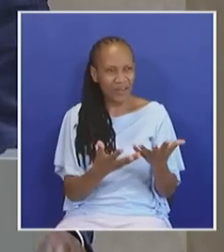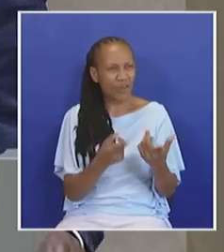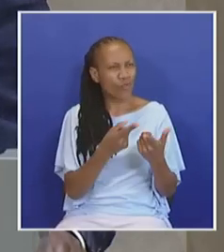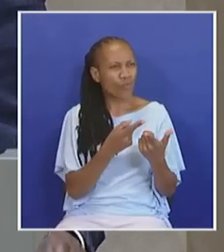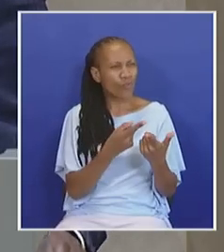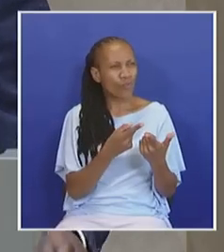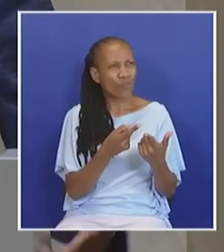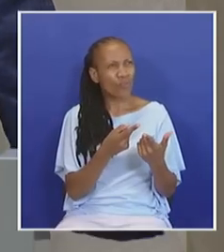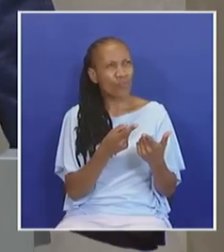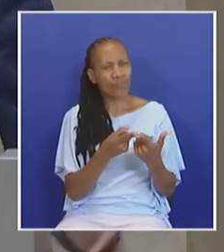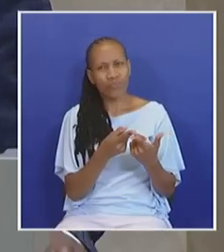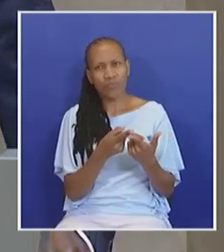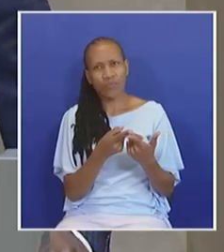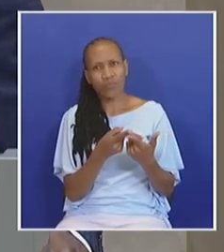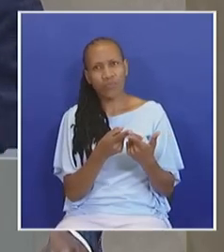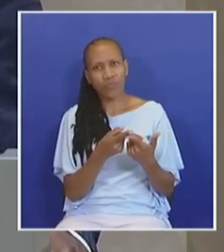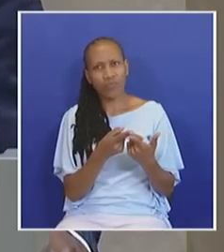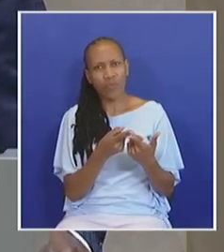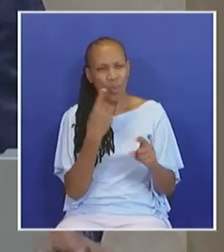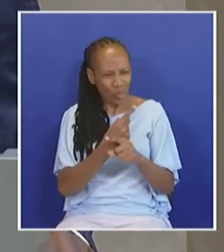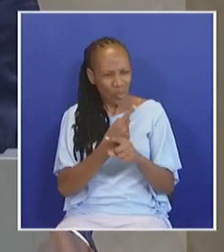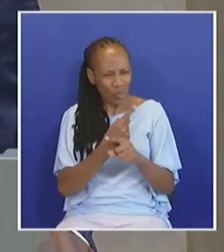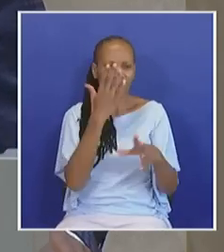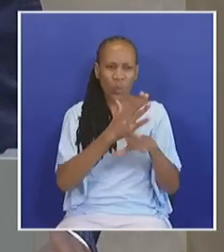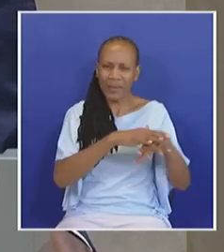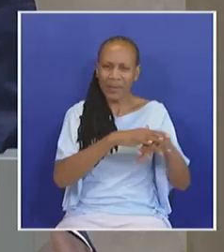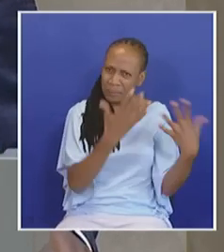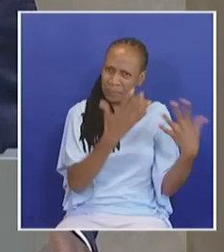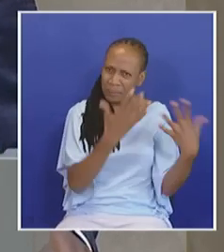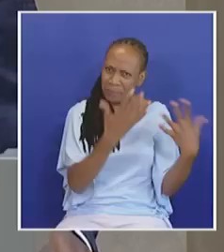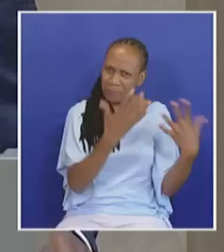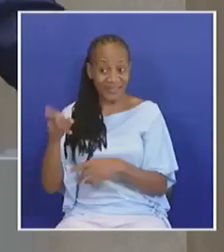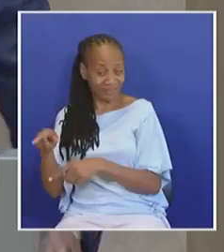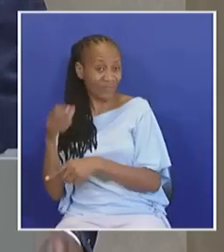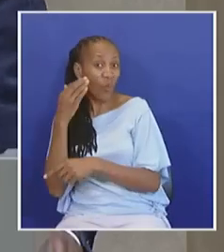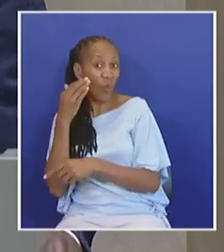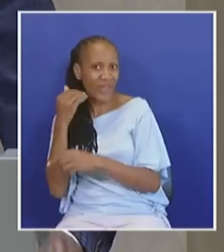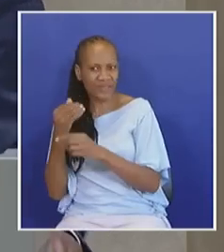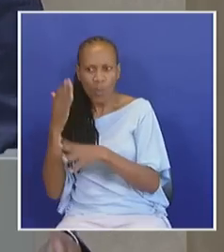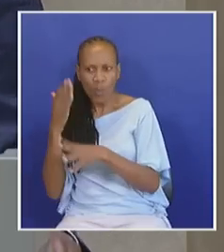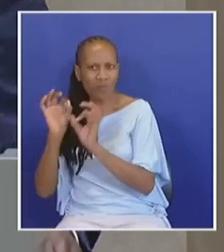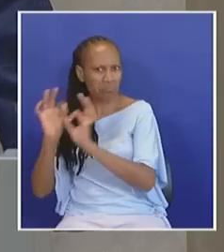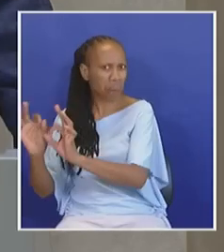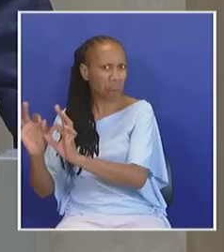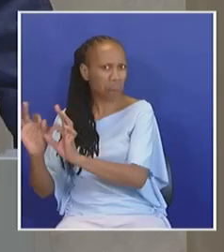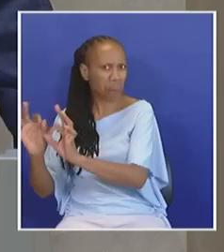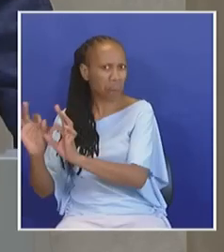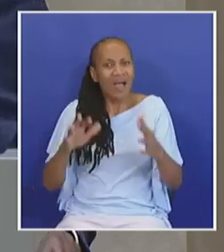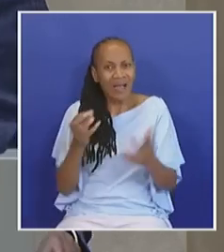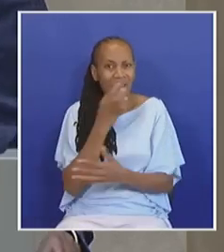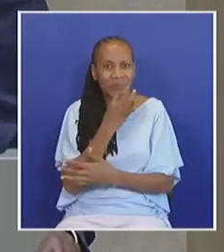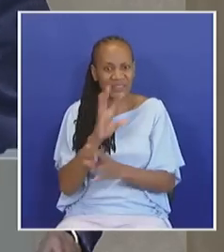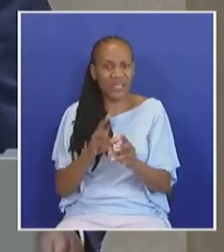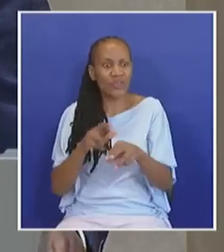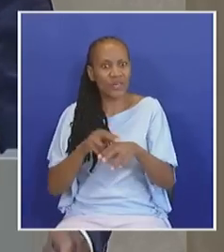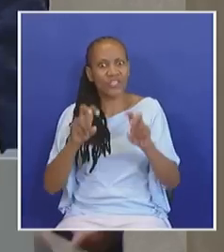likely to nearly twice as likely to be unemployed as their white counterparts? How can we be post-racial when largest portion